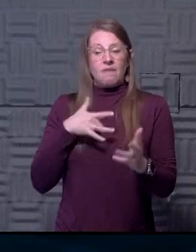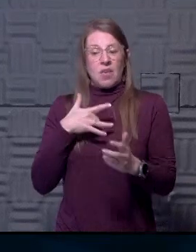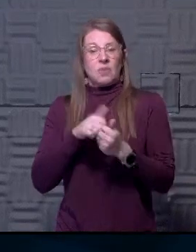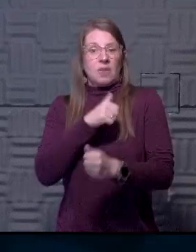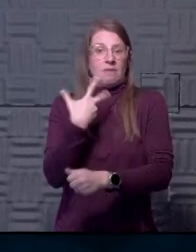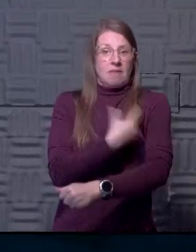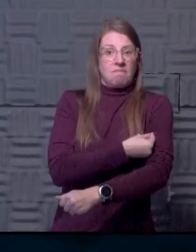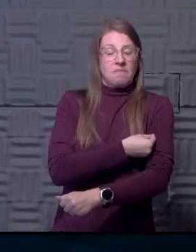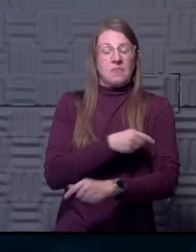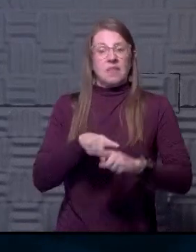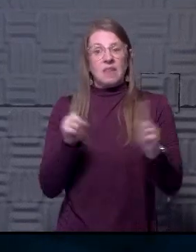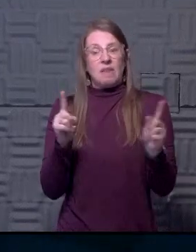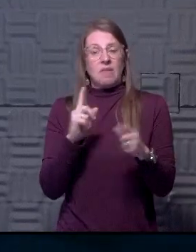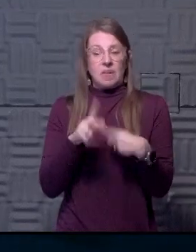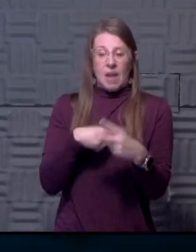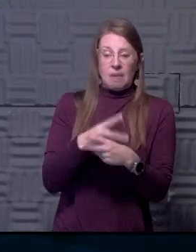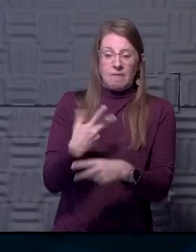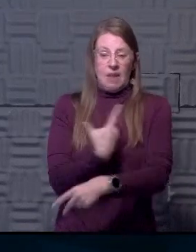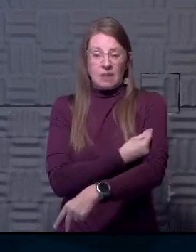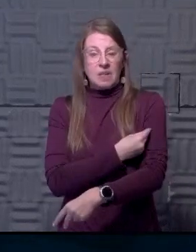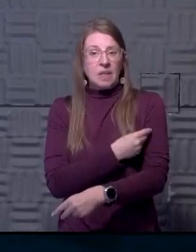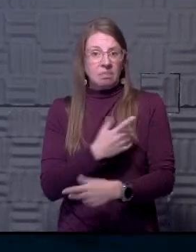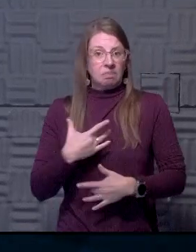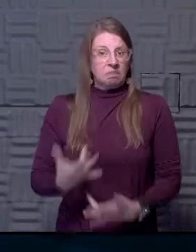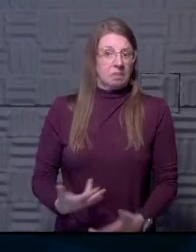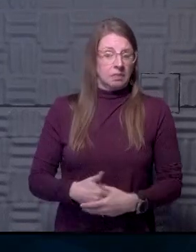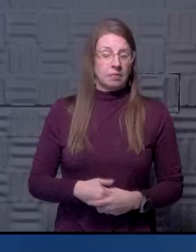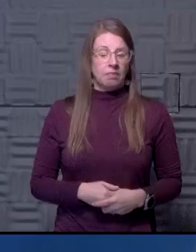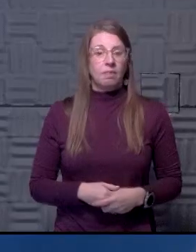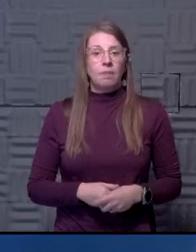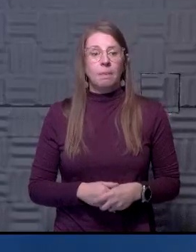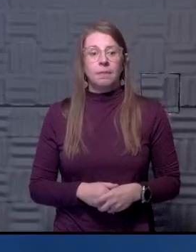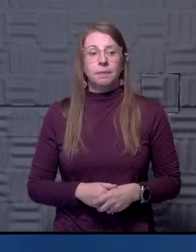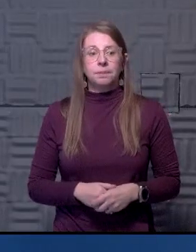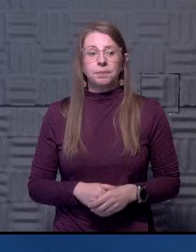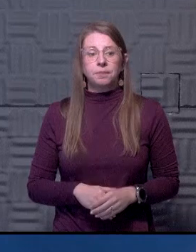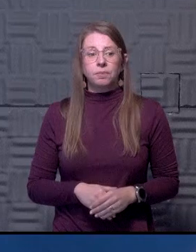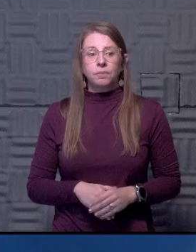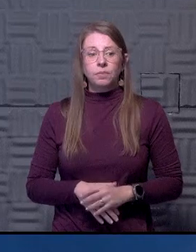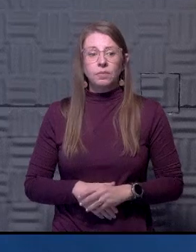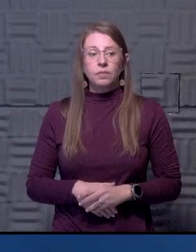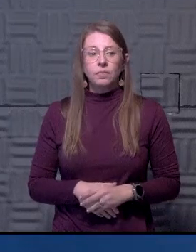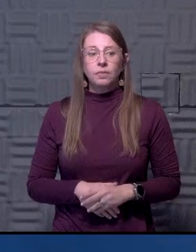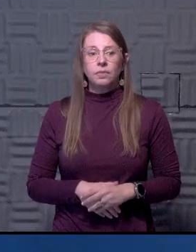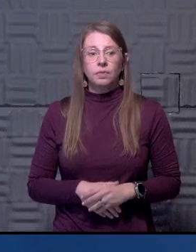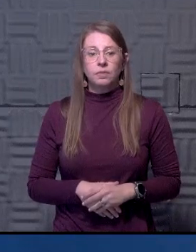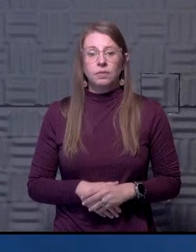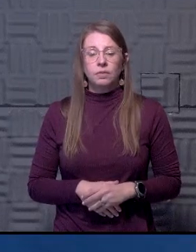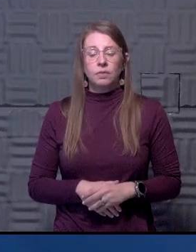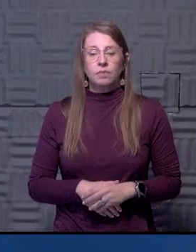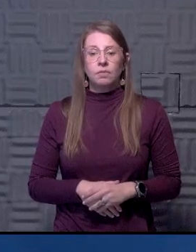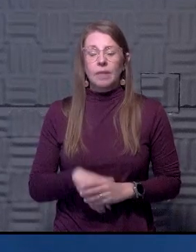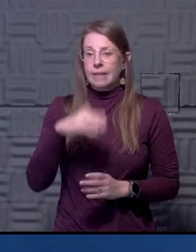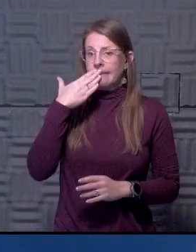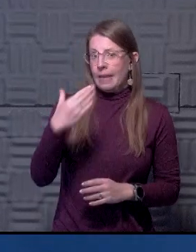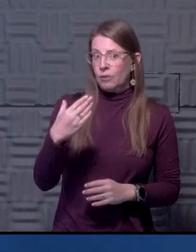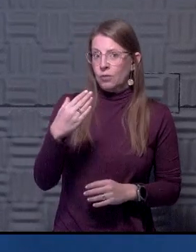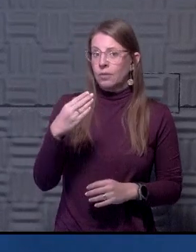and these different types of vaccine in general. Well, thanks, Steve. I think